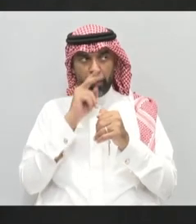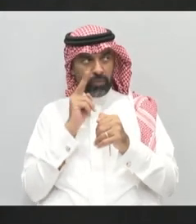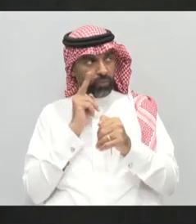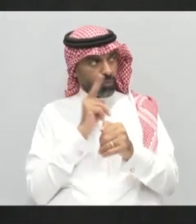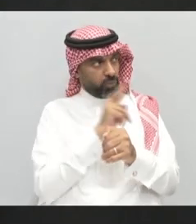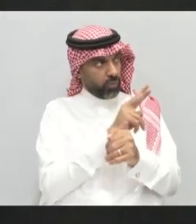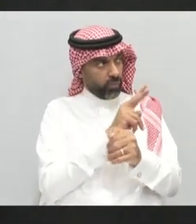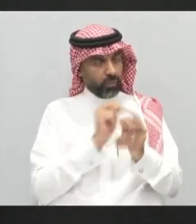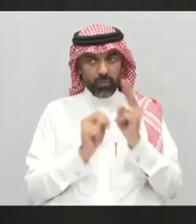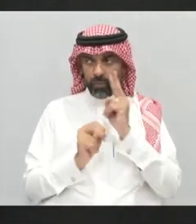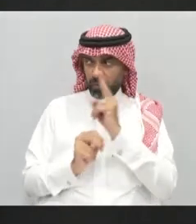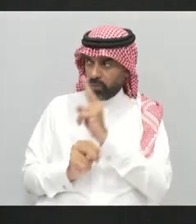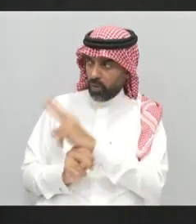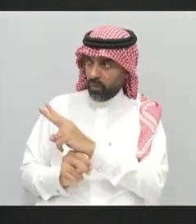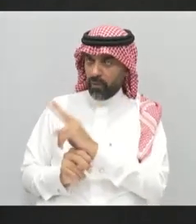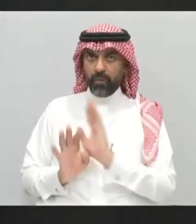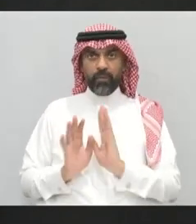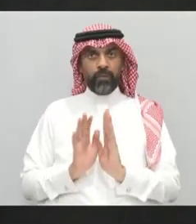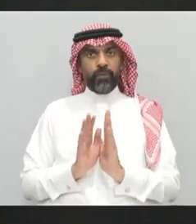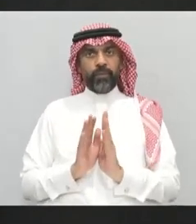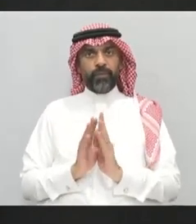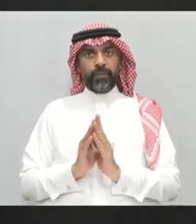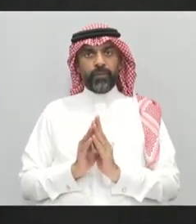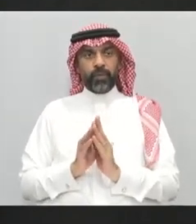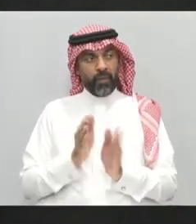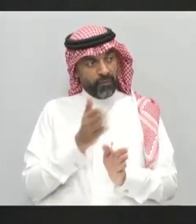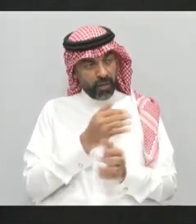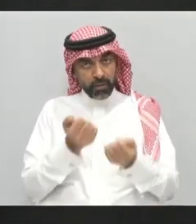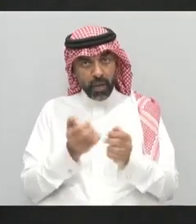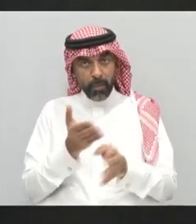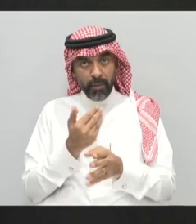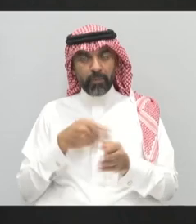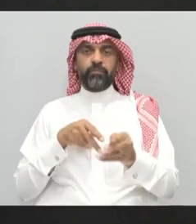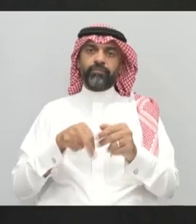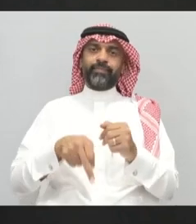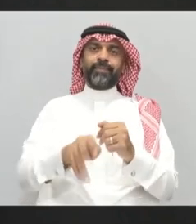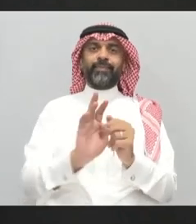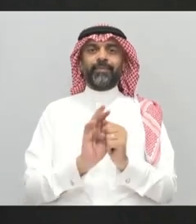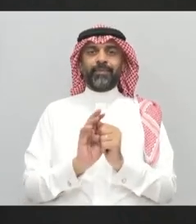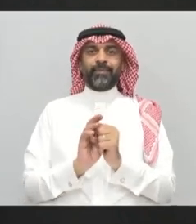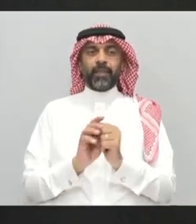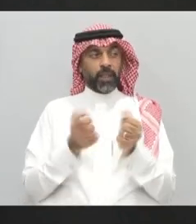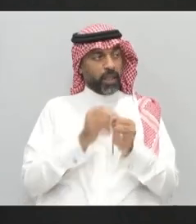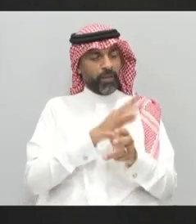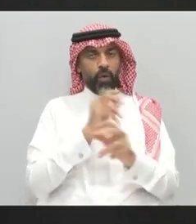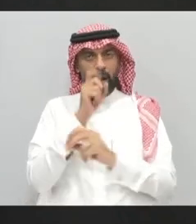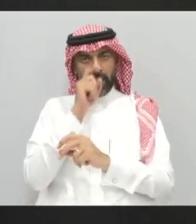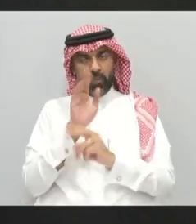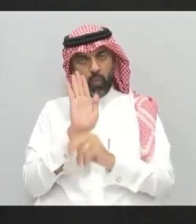carefully and think before you cross the road,